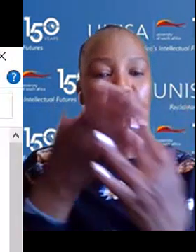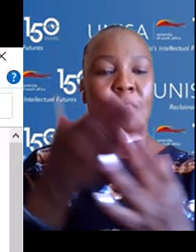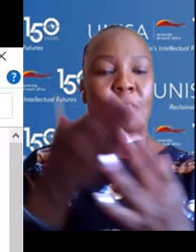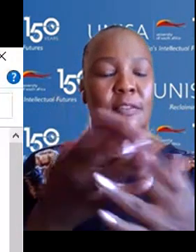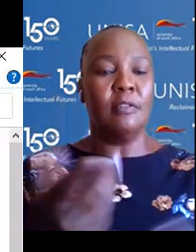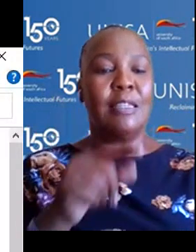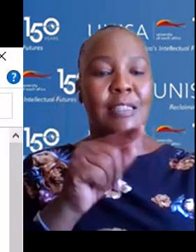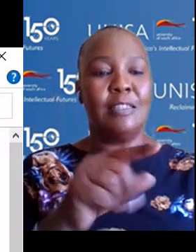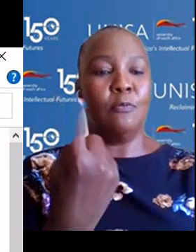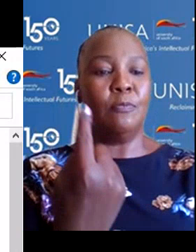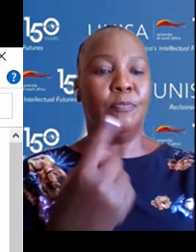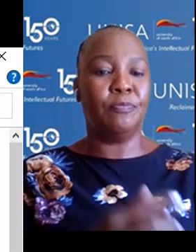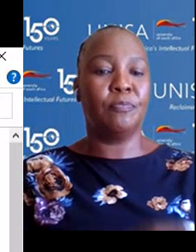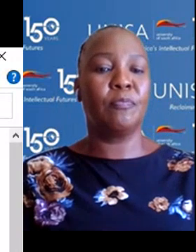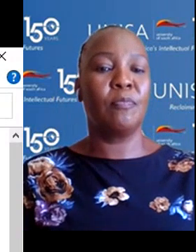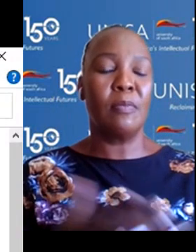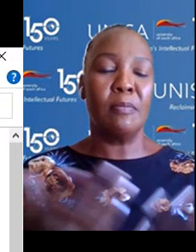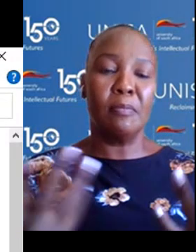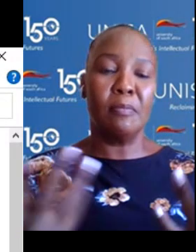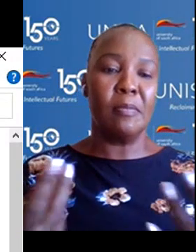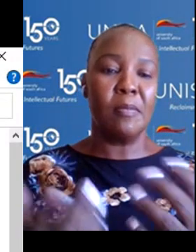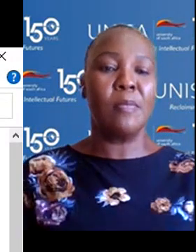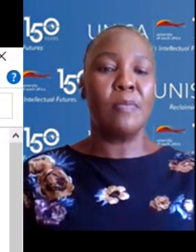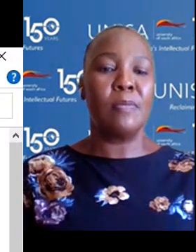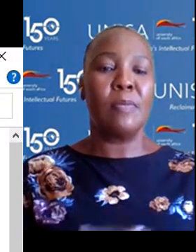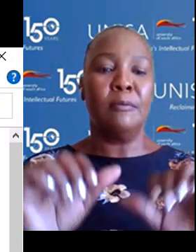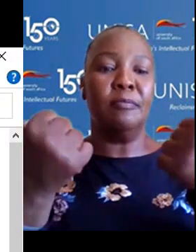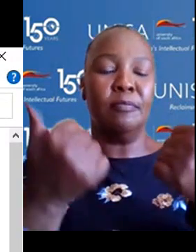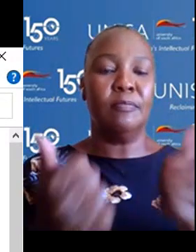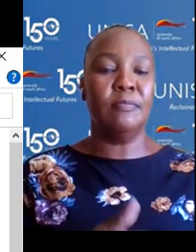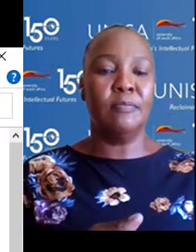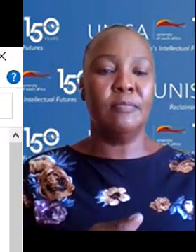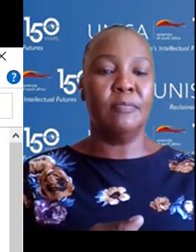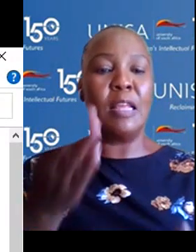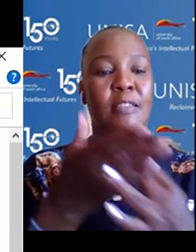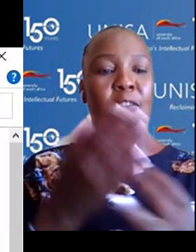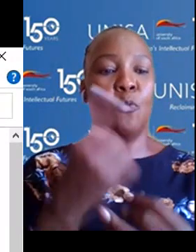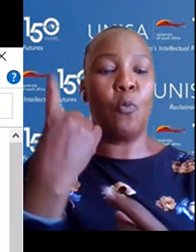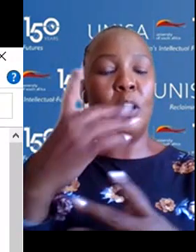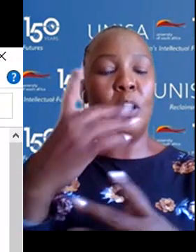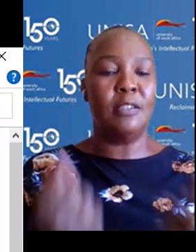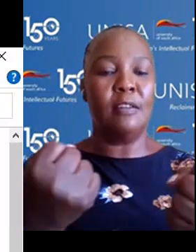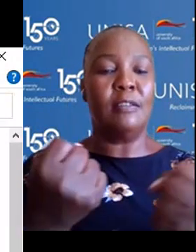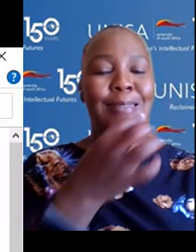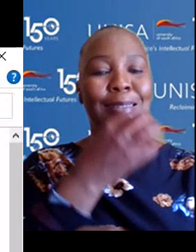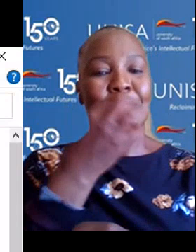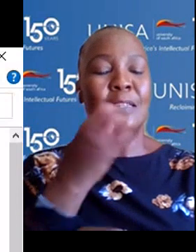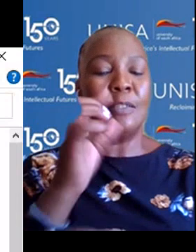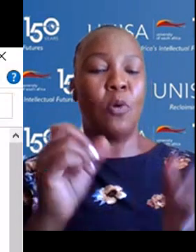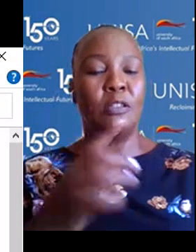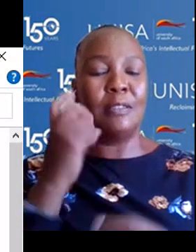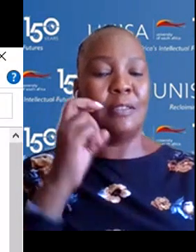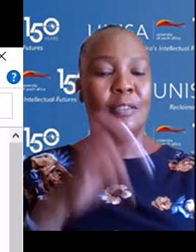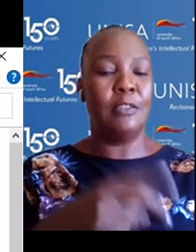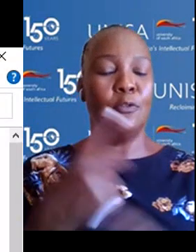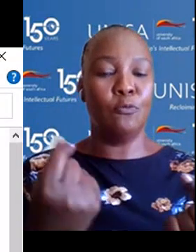this is the one. Okay, so then great. Now I've accessed OneDrive, and let's see what does it say we need to do. Sorry,